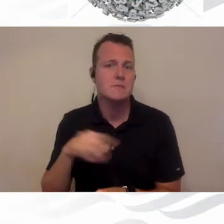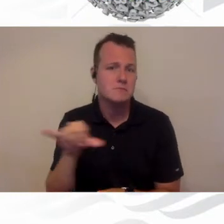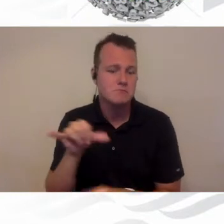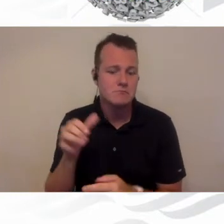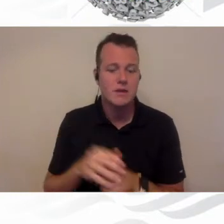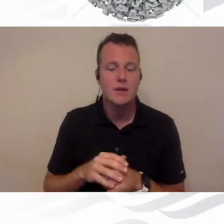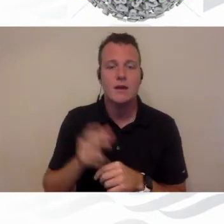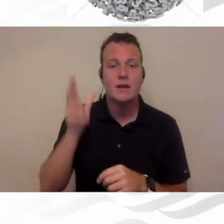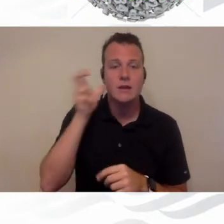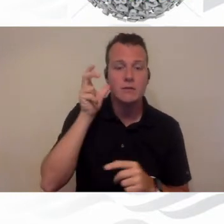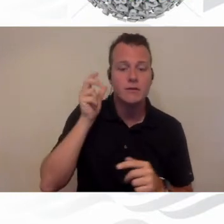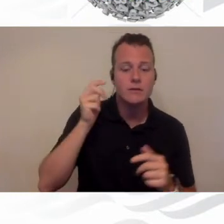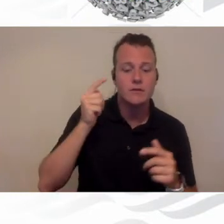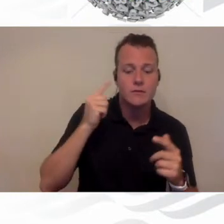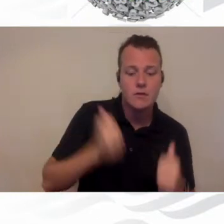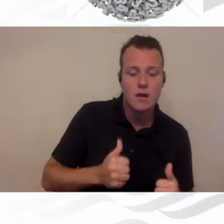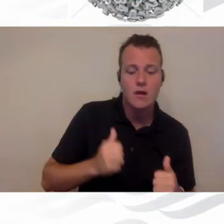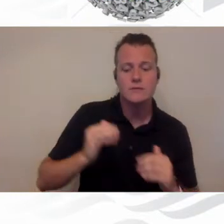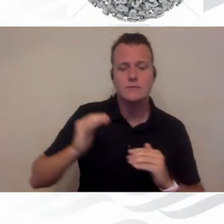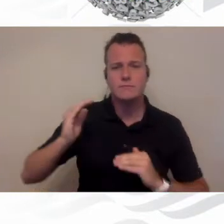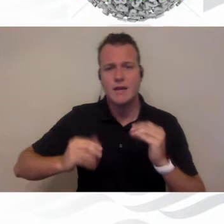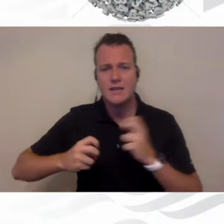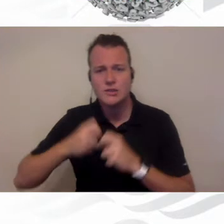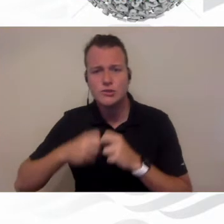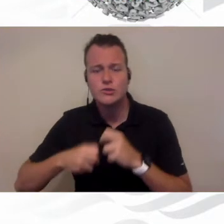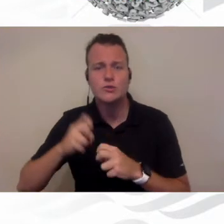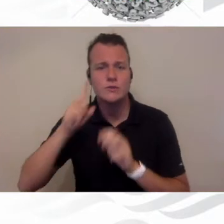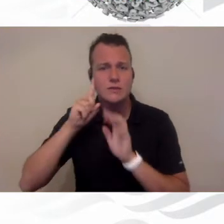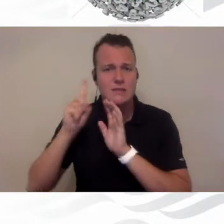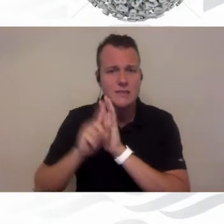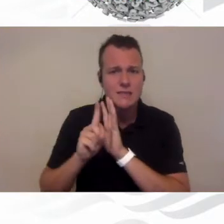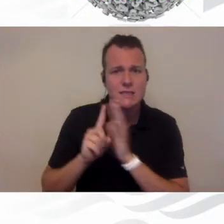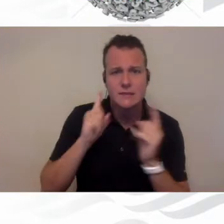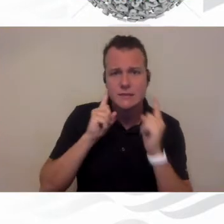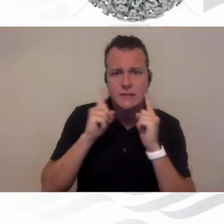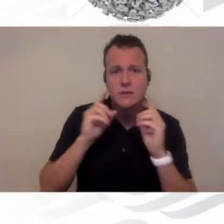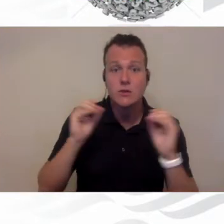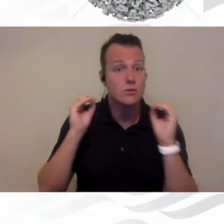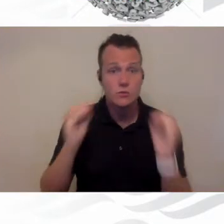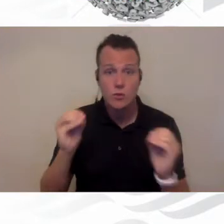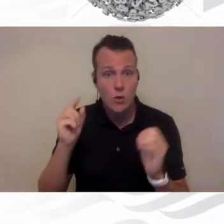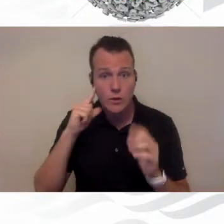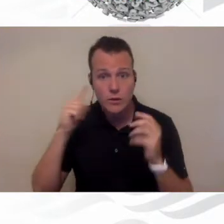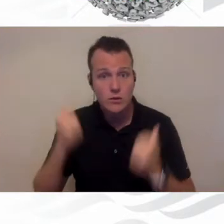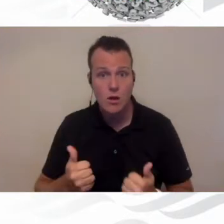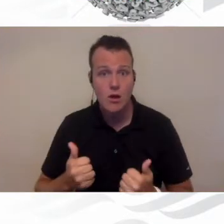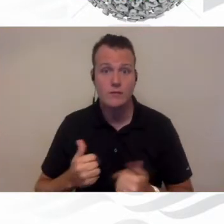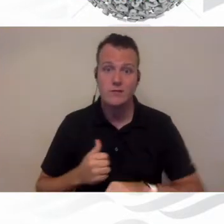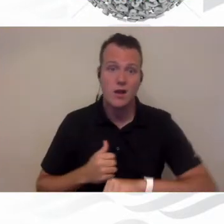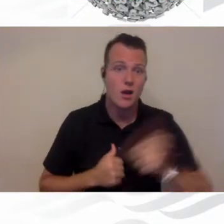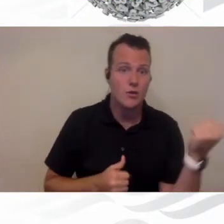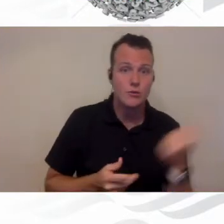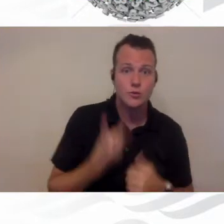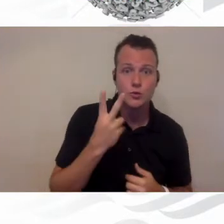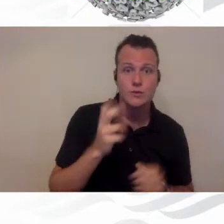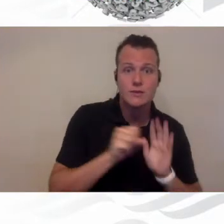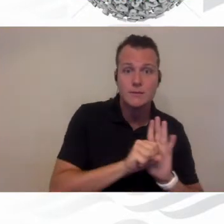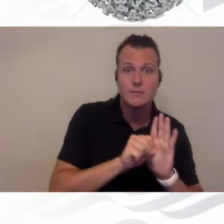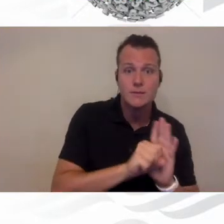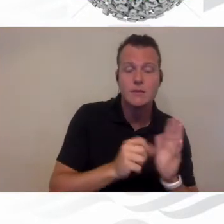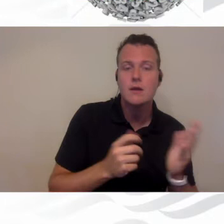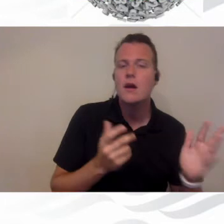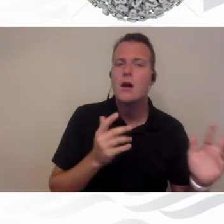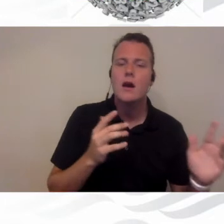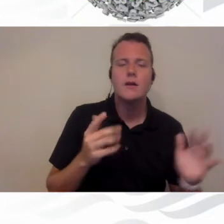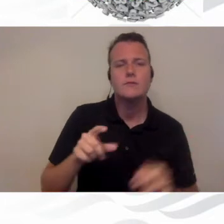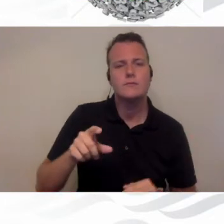Do they have hearing loss in one or both ears? Or no hearing loss at all in the other two symptoms? So those are things that you